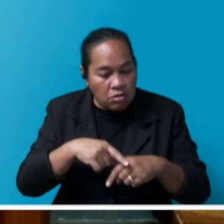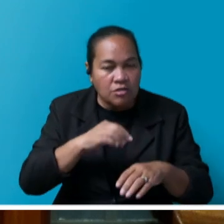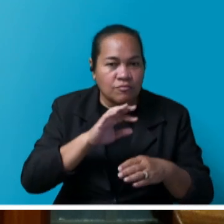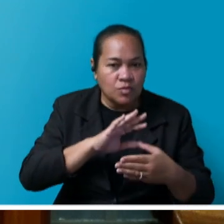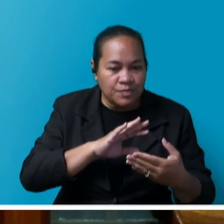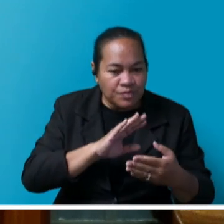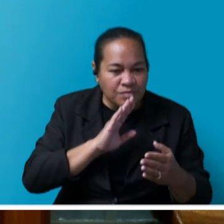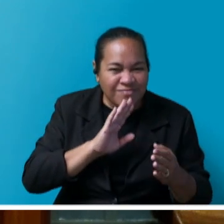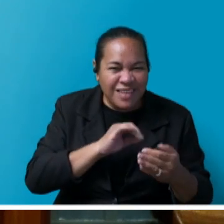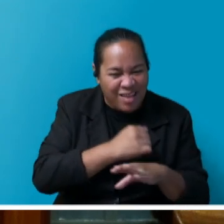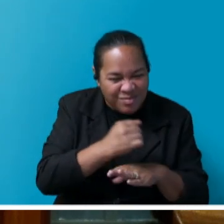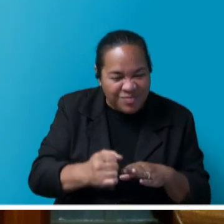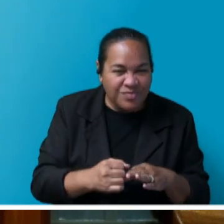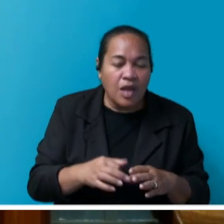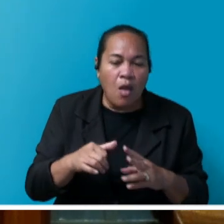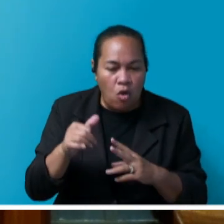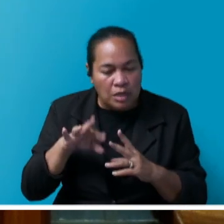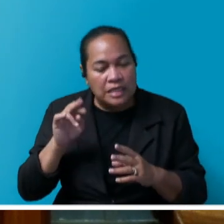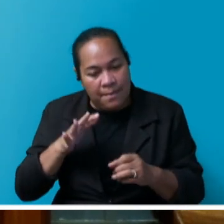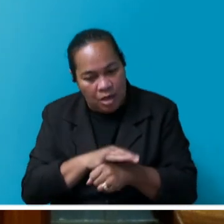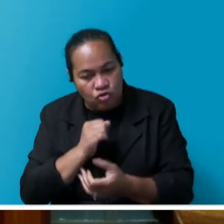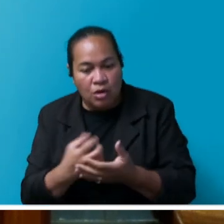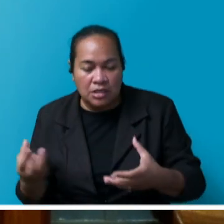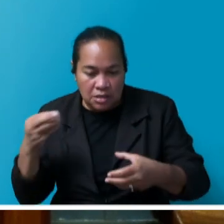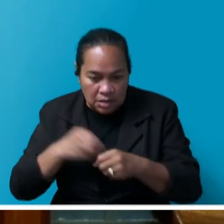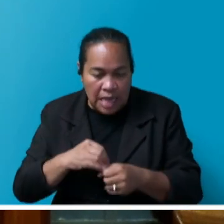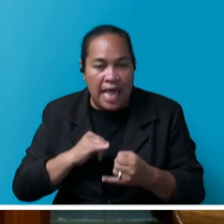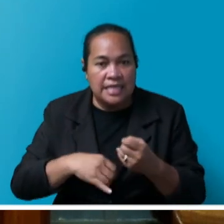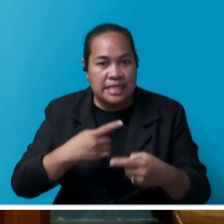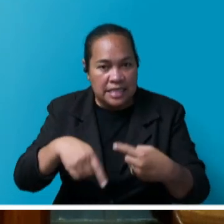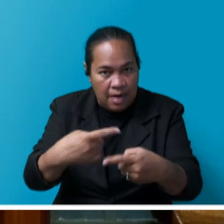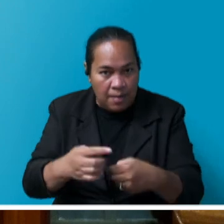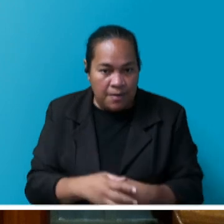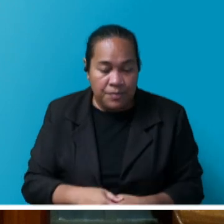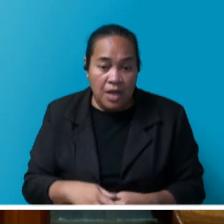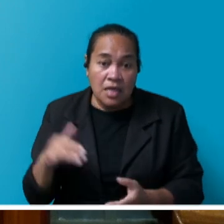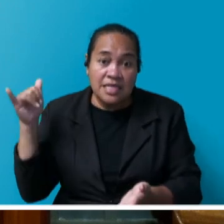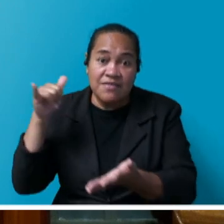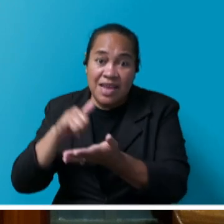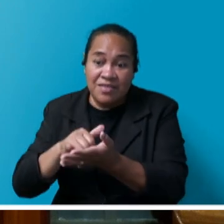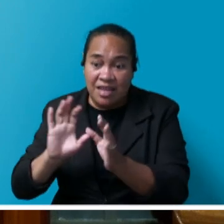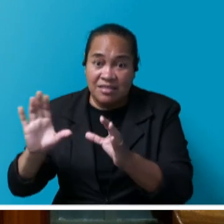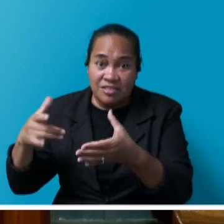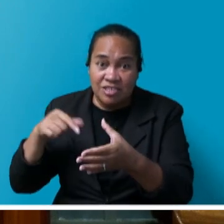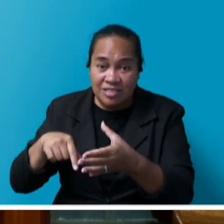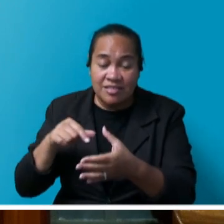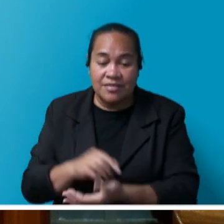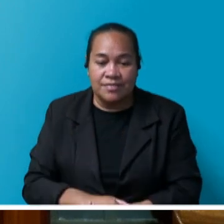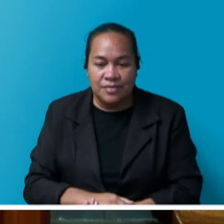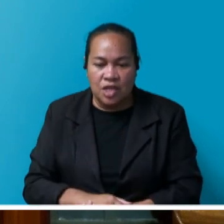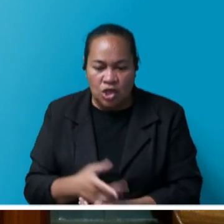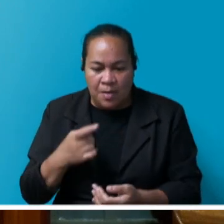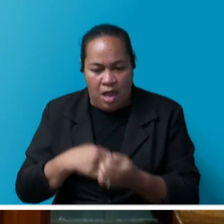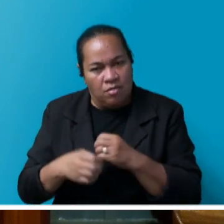only prosperous, but also inclusive and sustainable. On civil aviation, Mr. Speaker, sir, the modernization